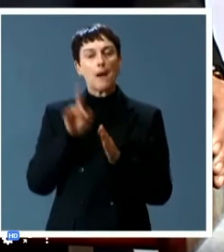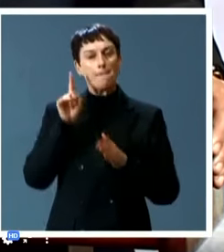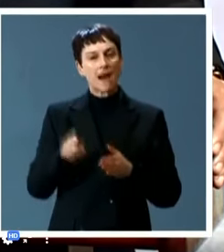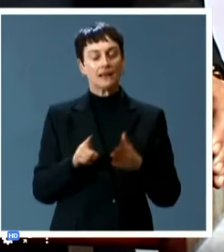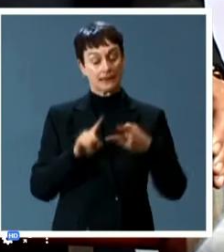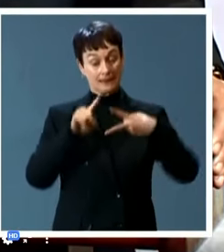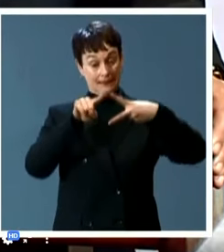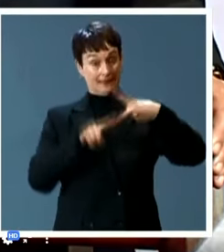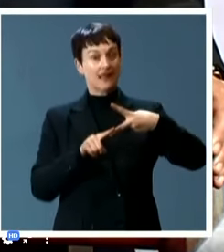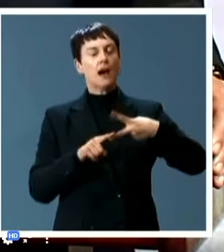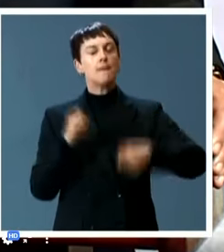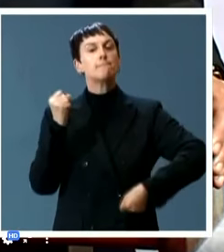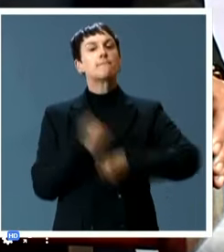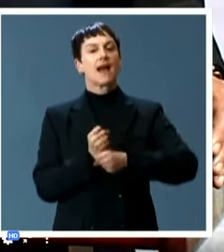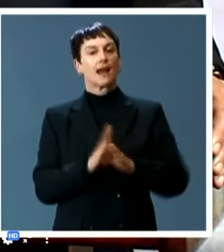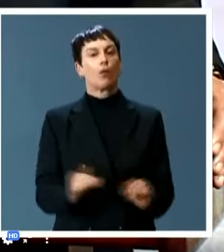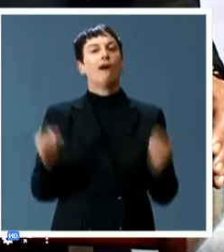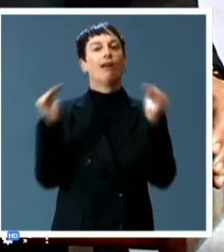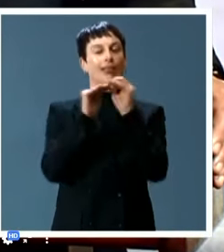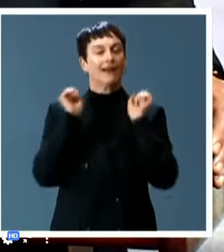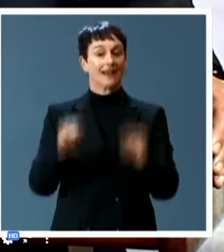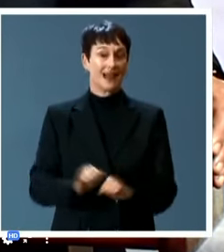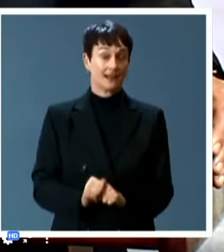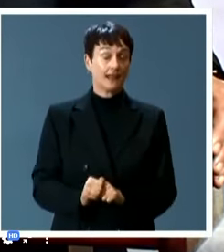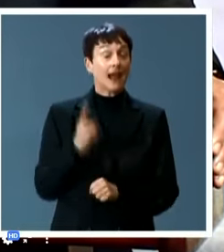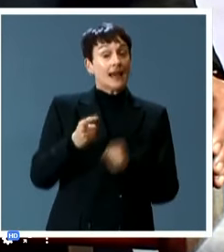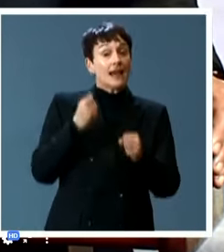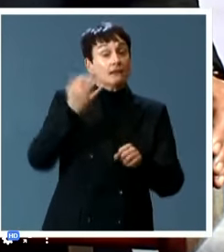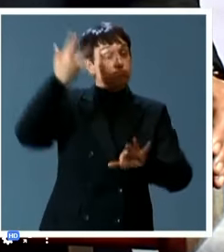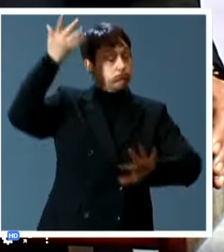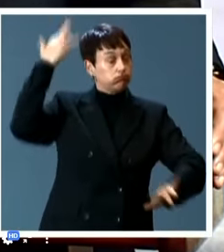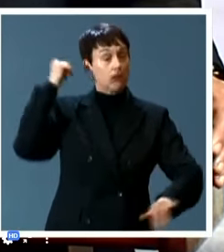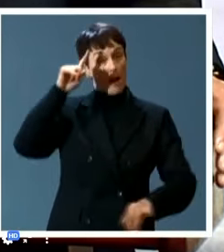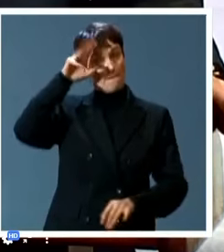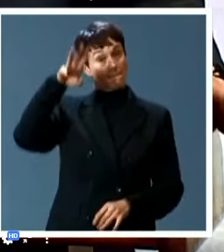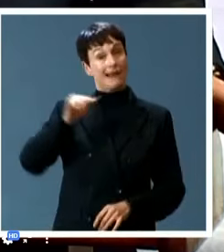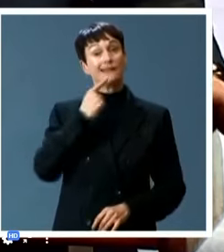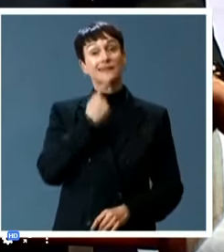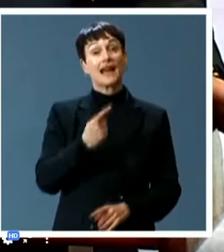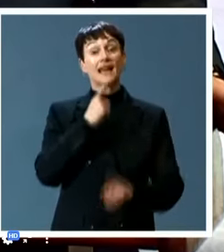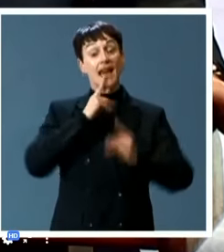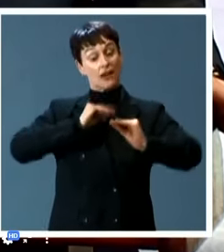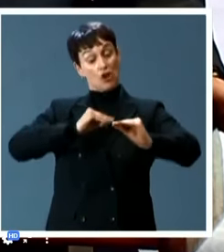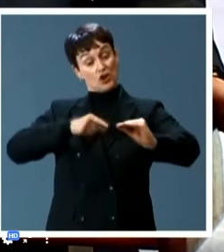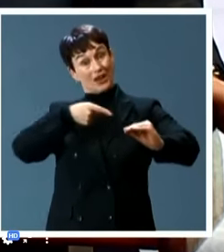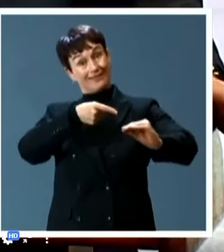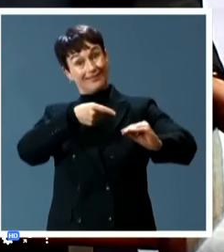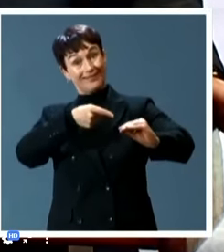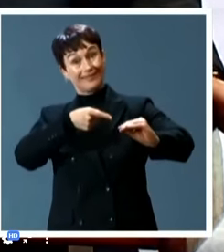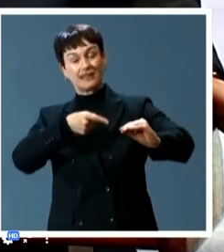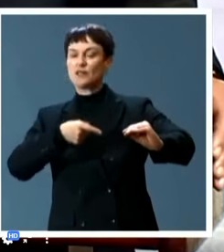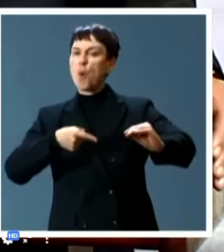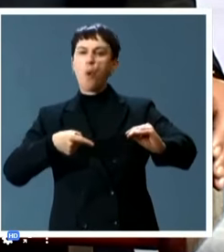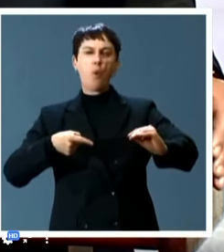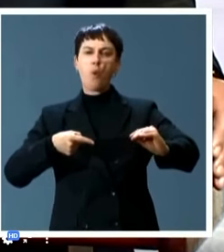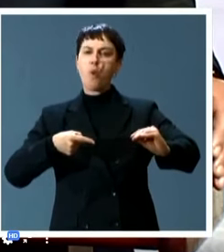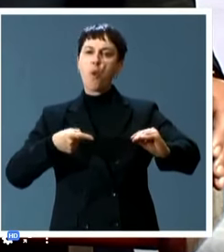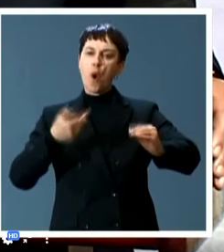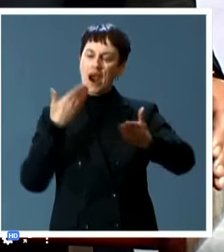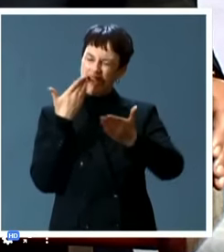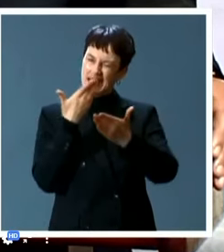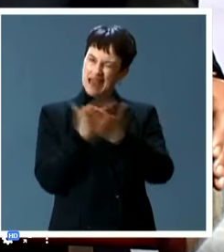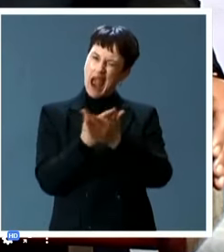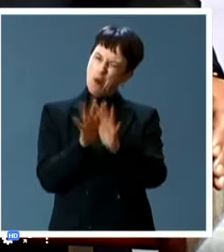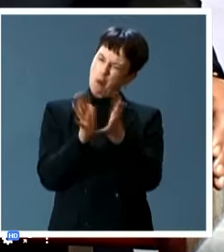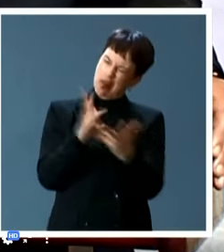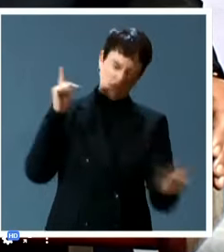equalizers. As Nelson Mandela said, and I quote, "Education is the most powerful weapon we can use to change the world."